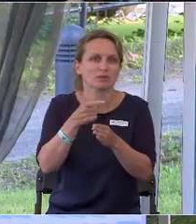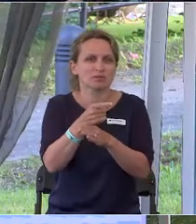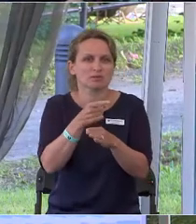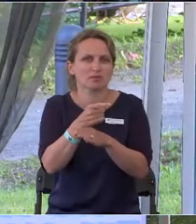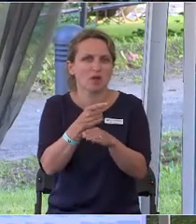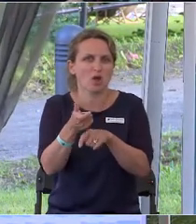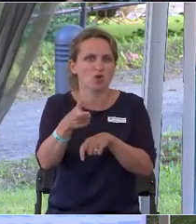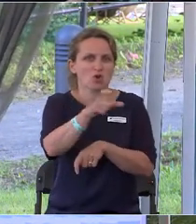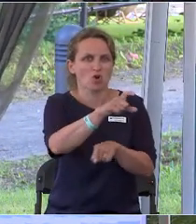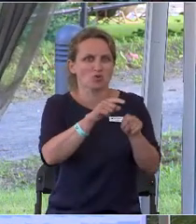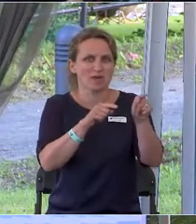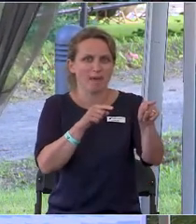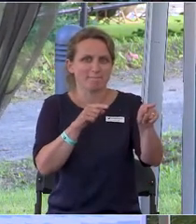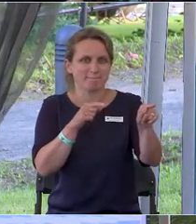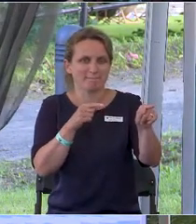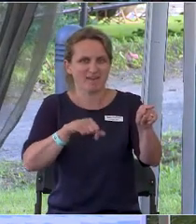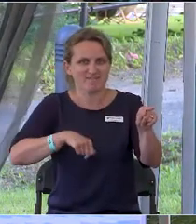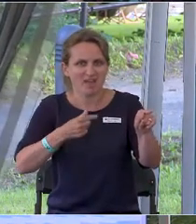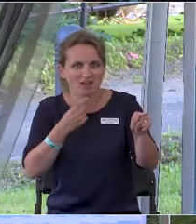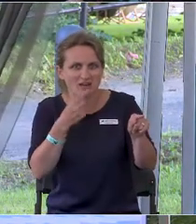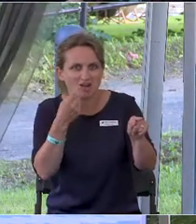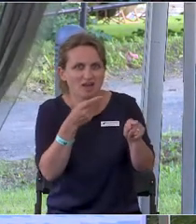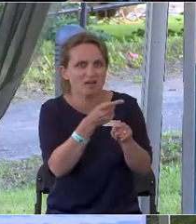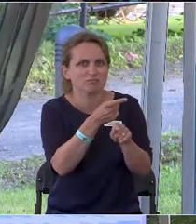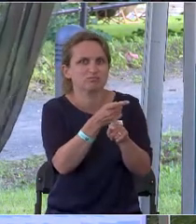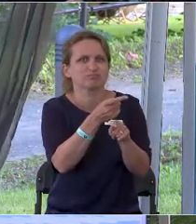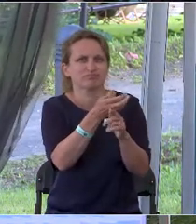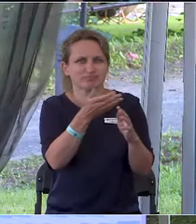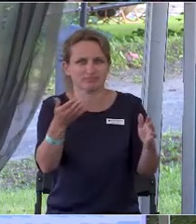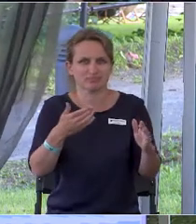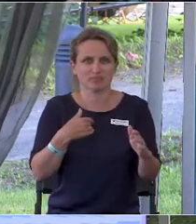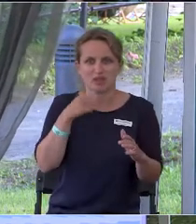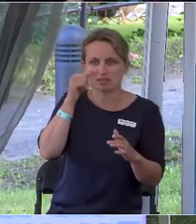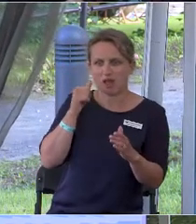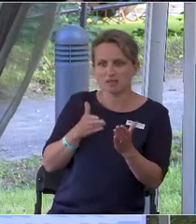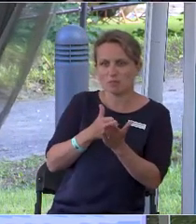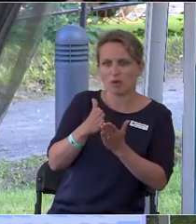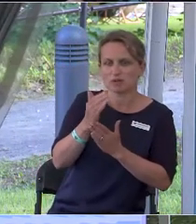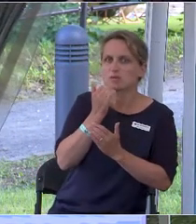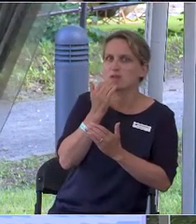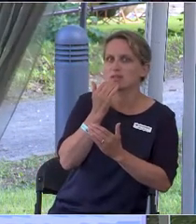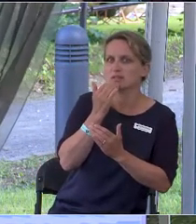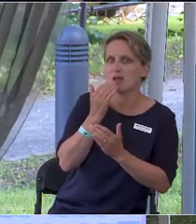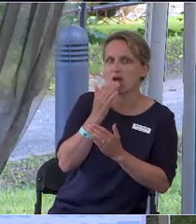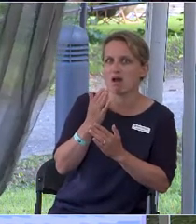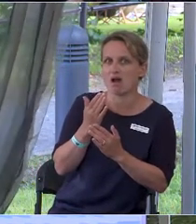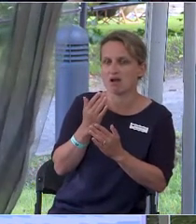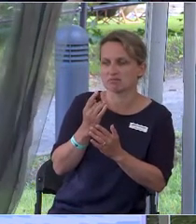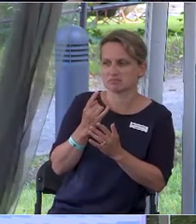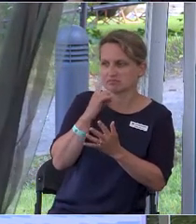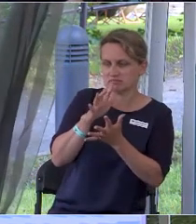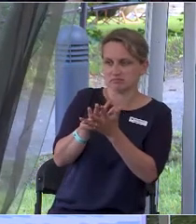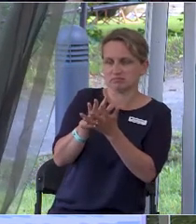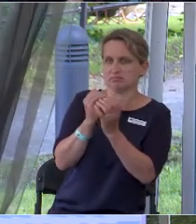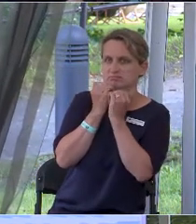hate speech and which is scaring them off. And this is in very, very great contradiction with what you said earlier, what you